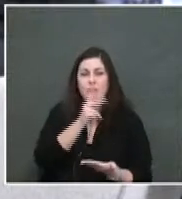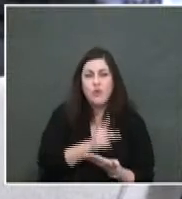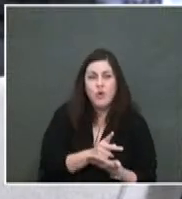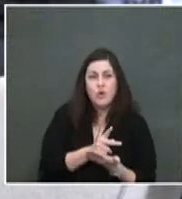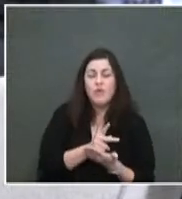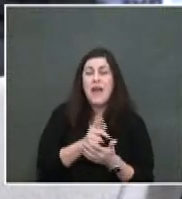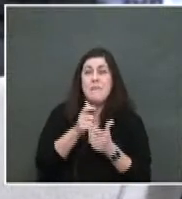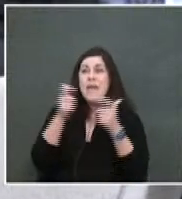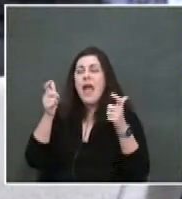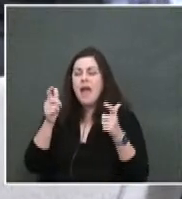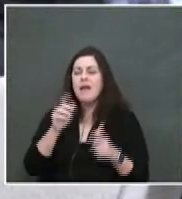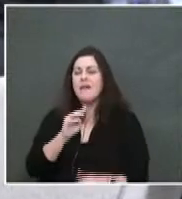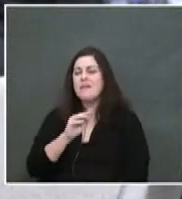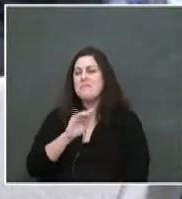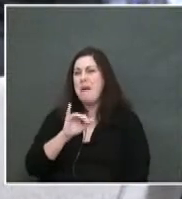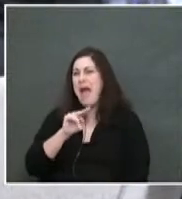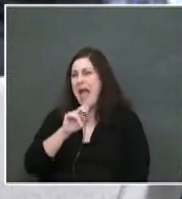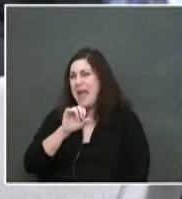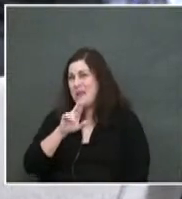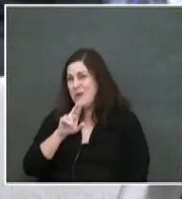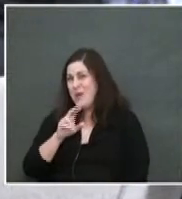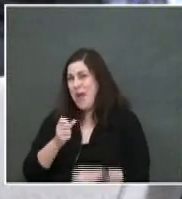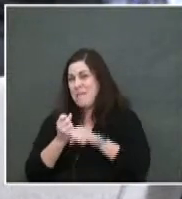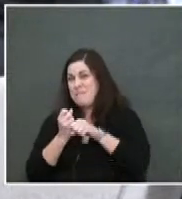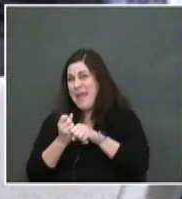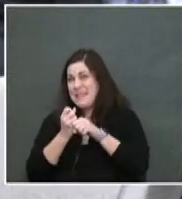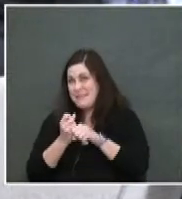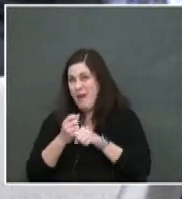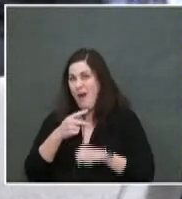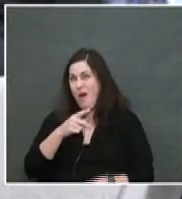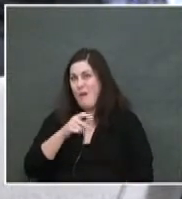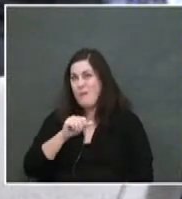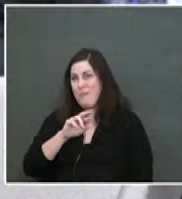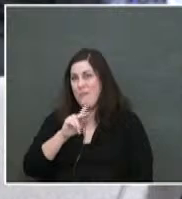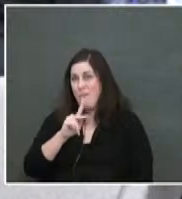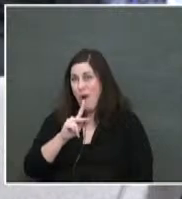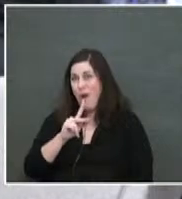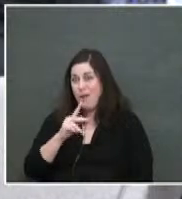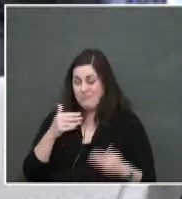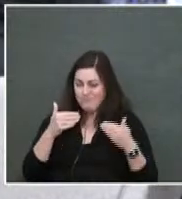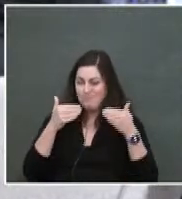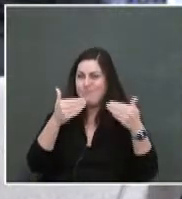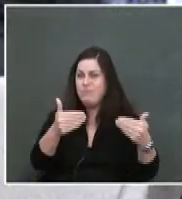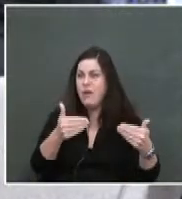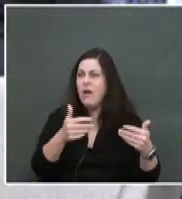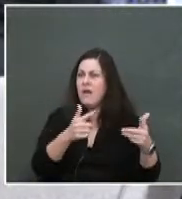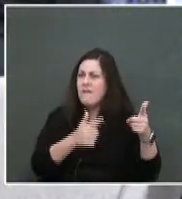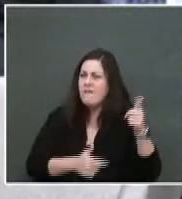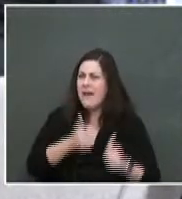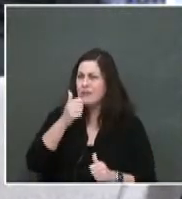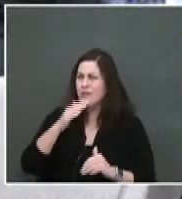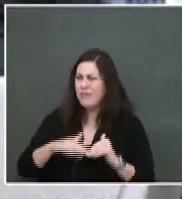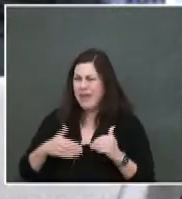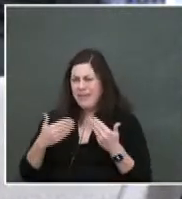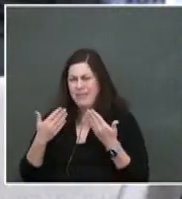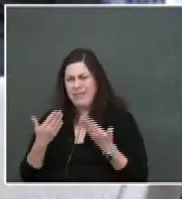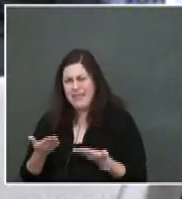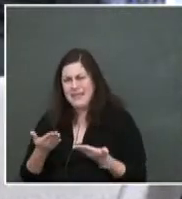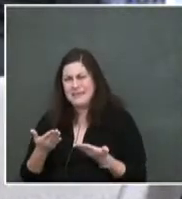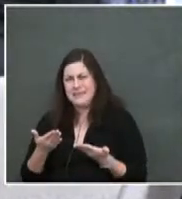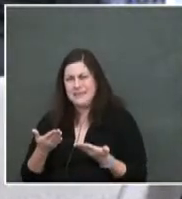but a minor league baseball park faster than we do a UDC, an ordinance like this.